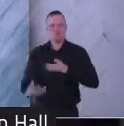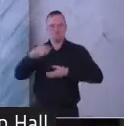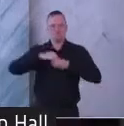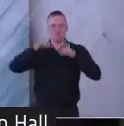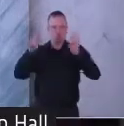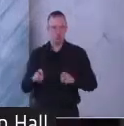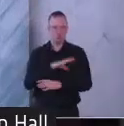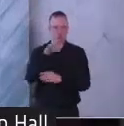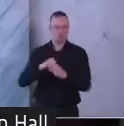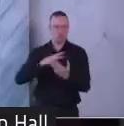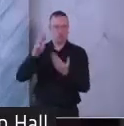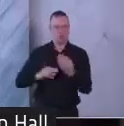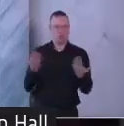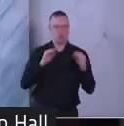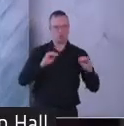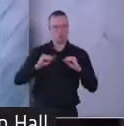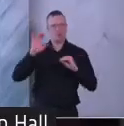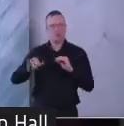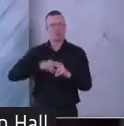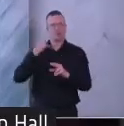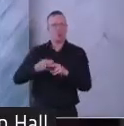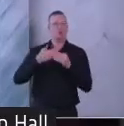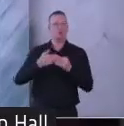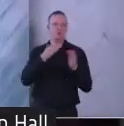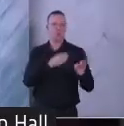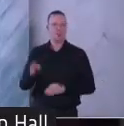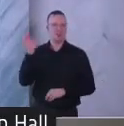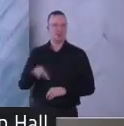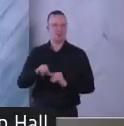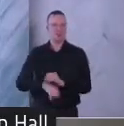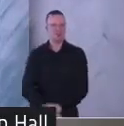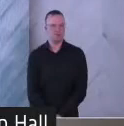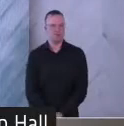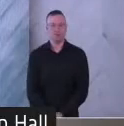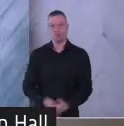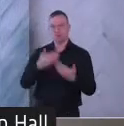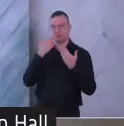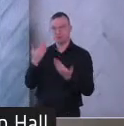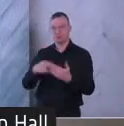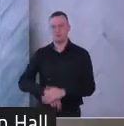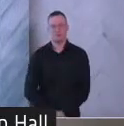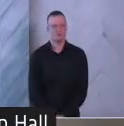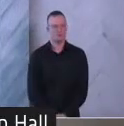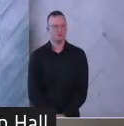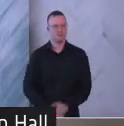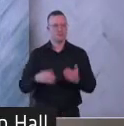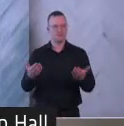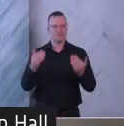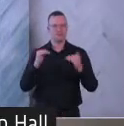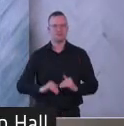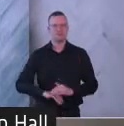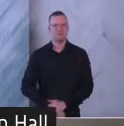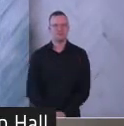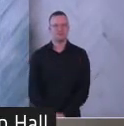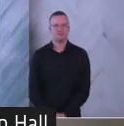topics into the curriculum, and that is what you call a leadership plan. Thank you. And next, Gary. Yeah, thank